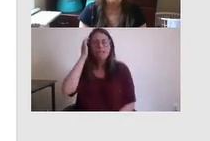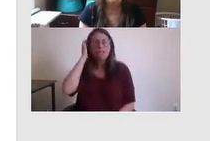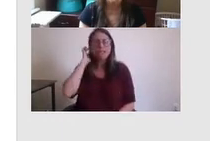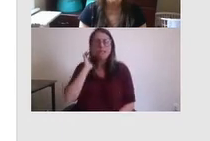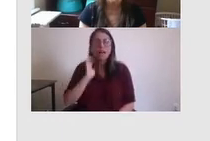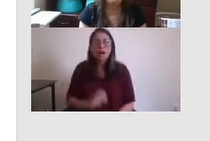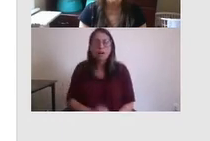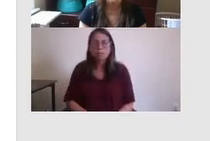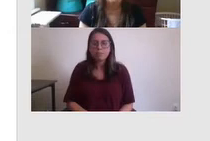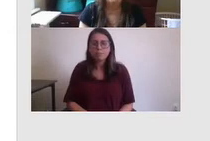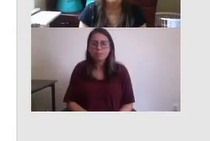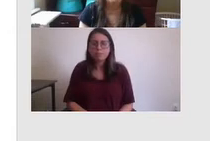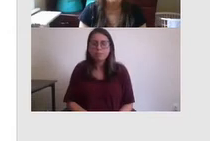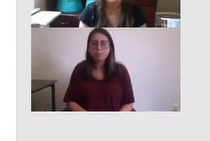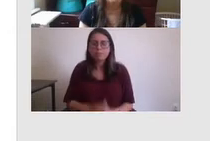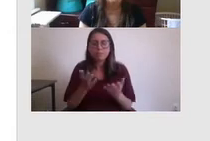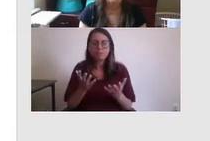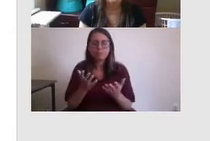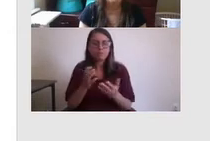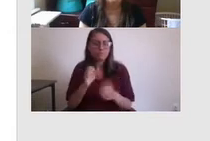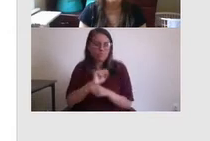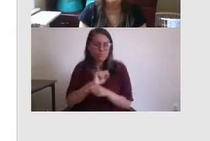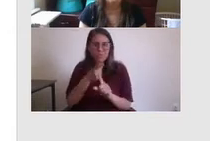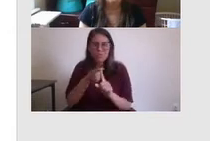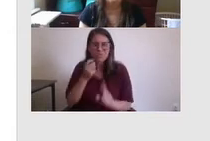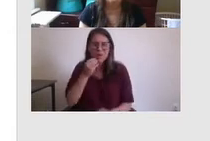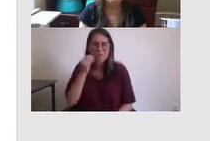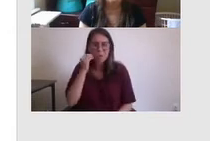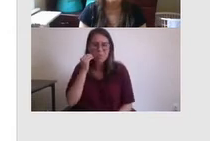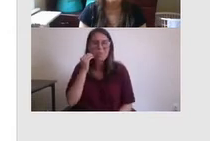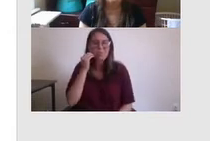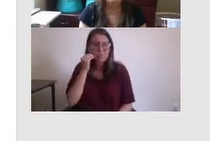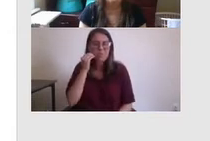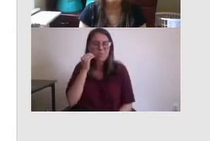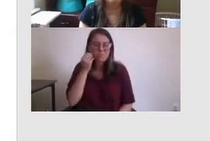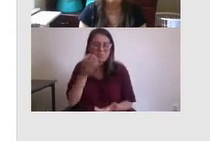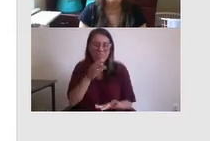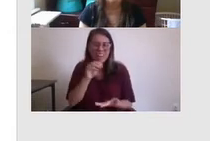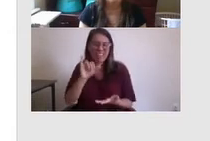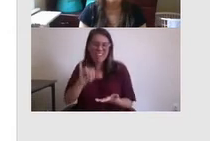was, about work from home and those kind of things. So